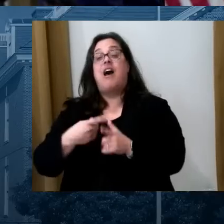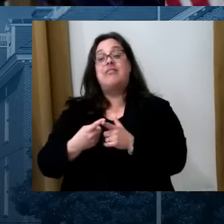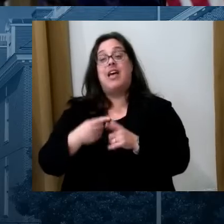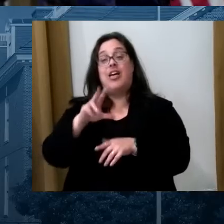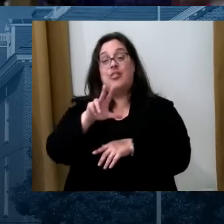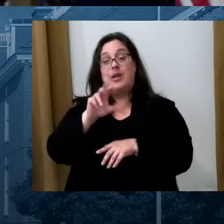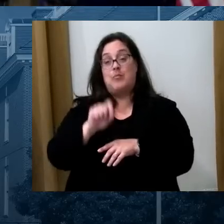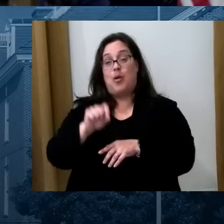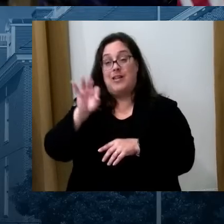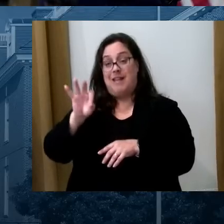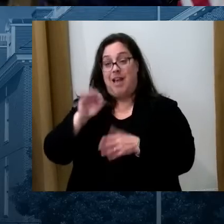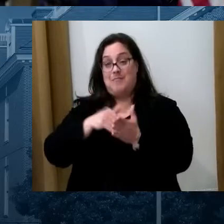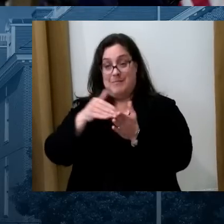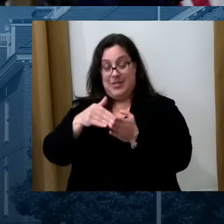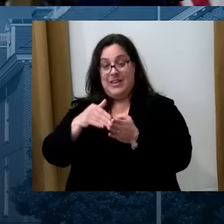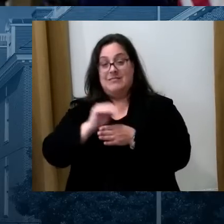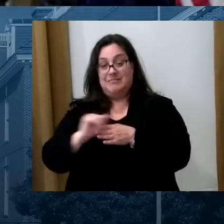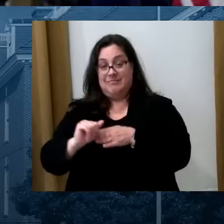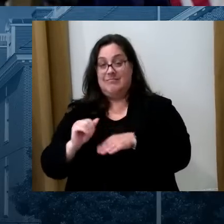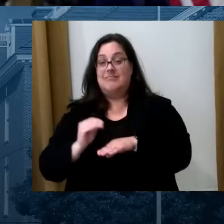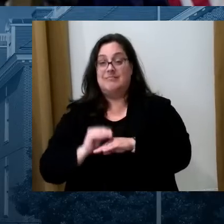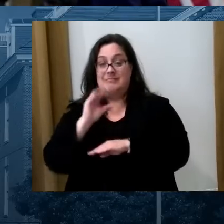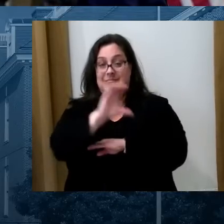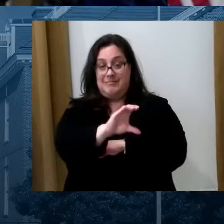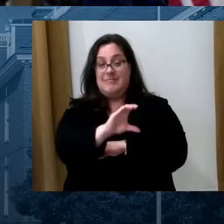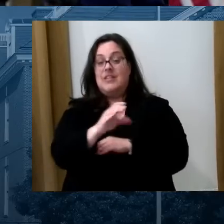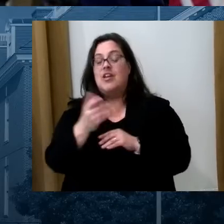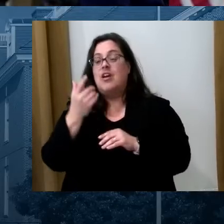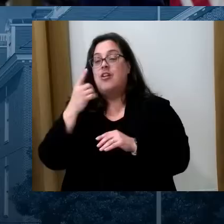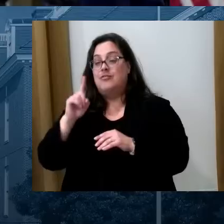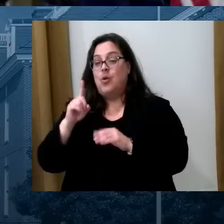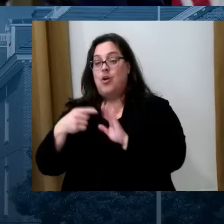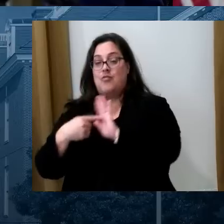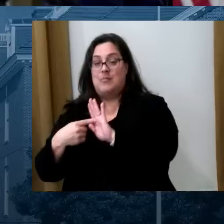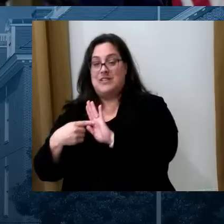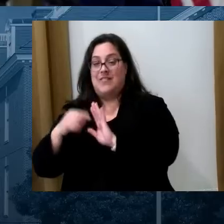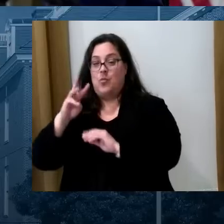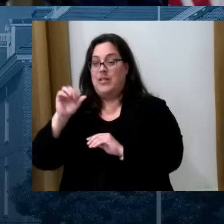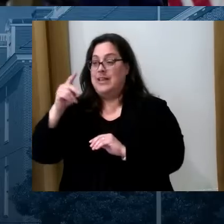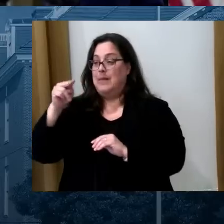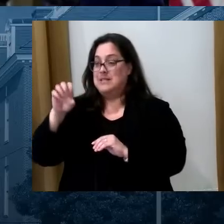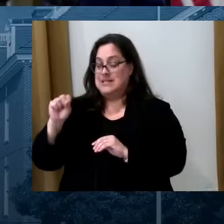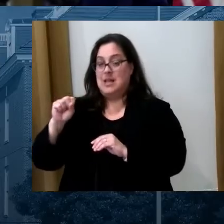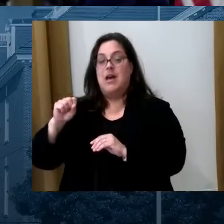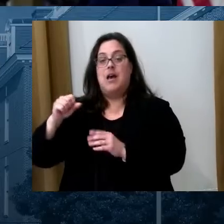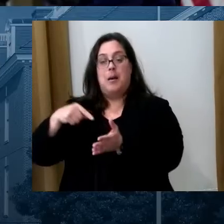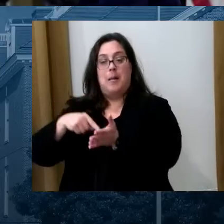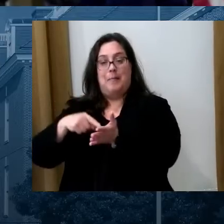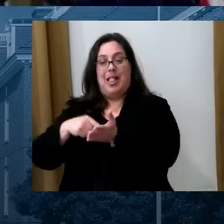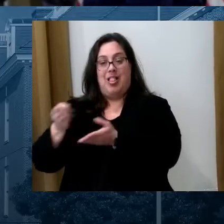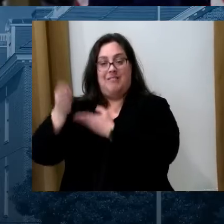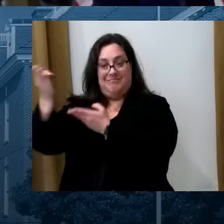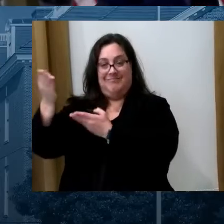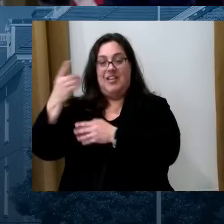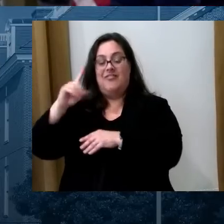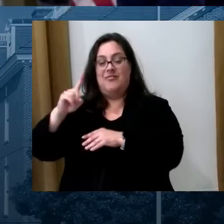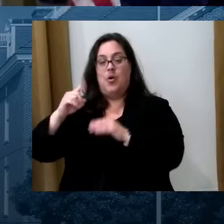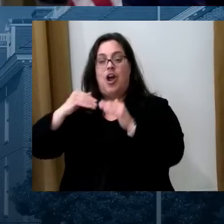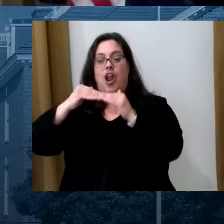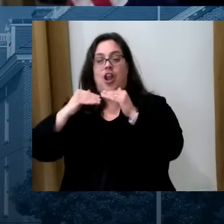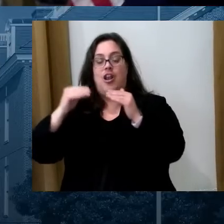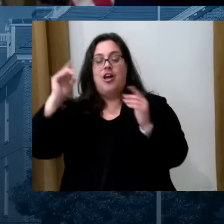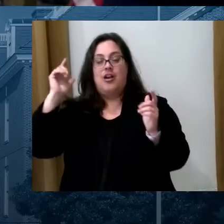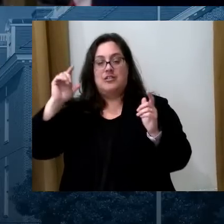$3.9 million for, as we mentioned, Representative Williams' bill, which the administration supports to lower